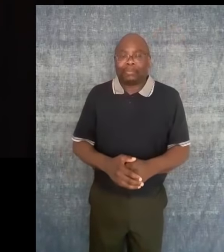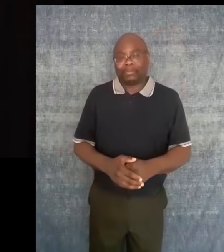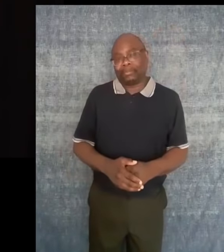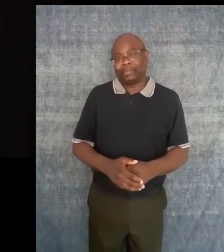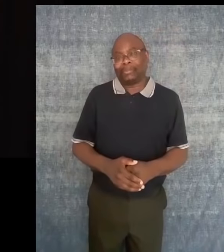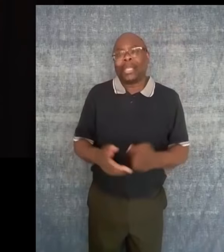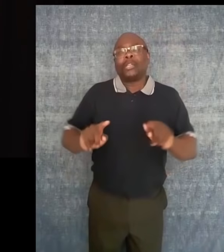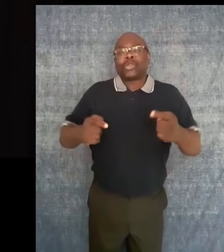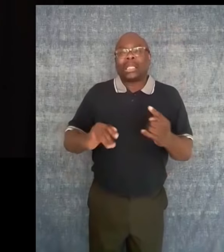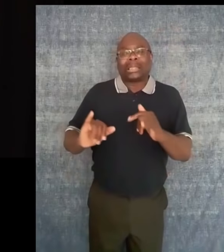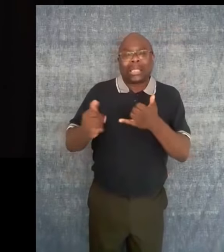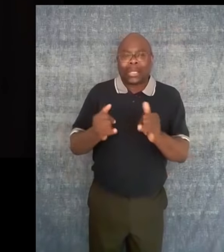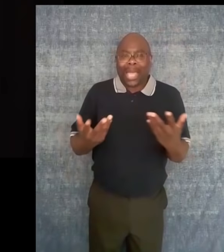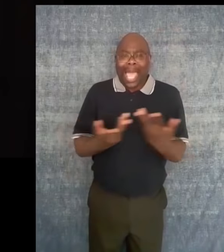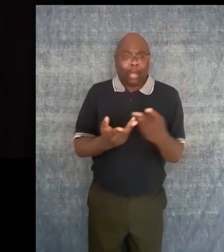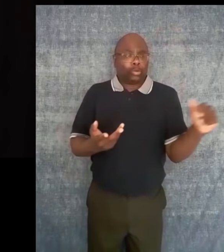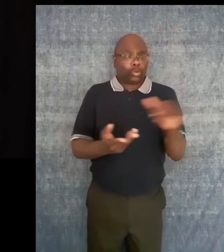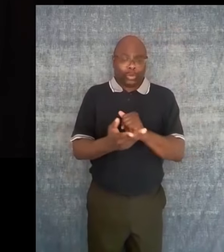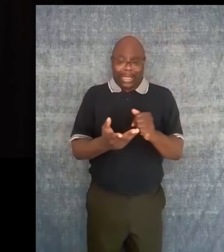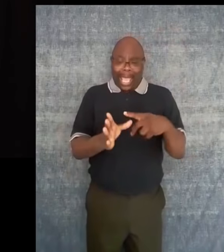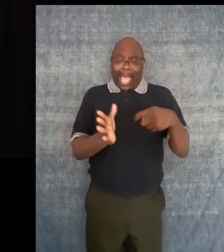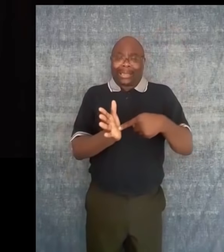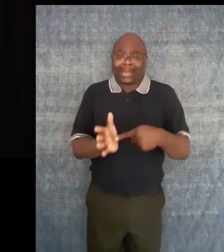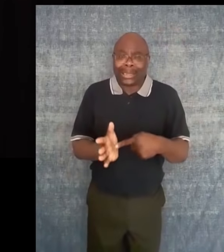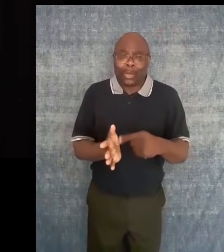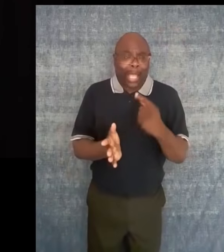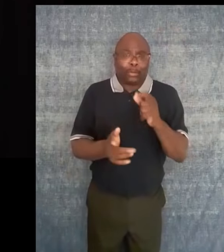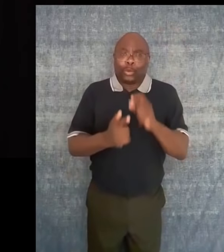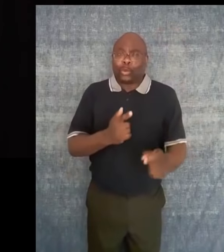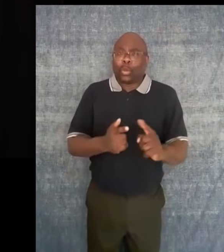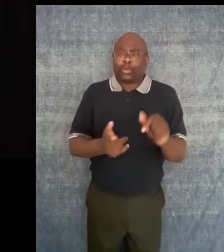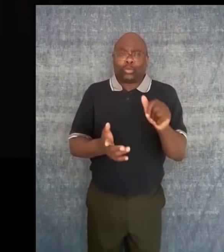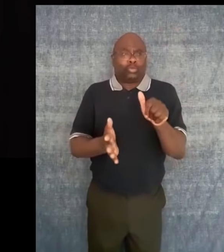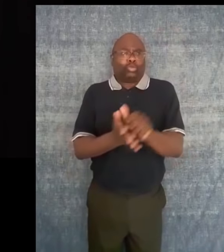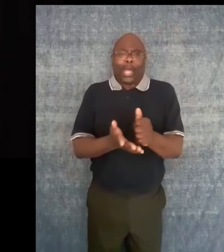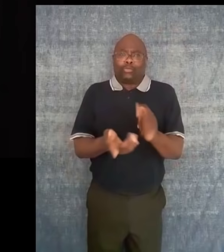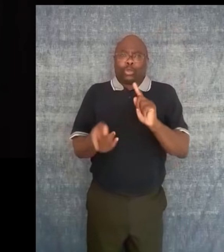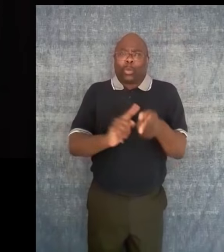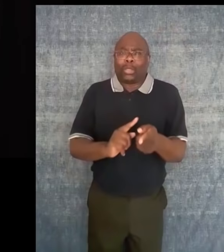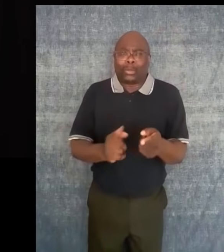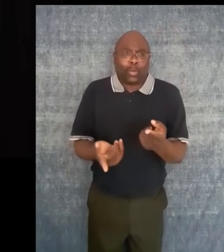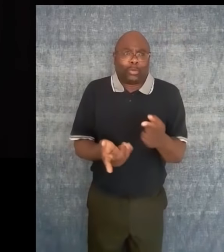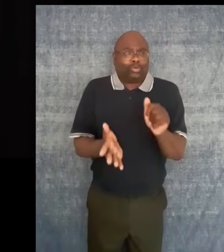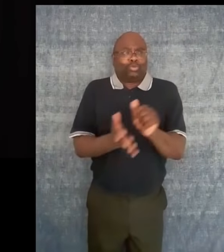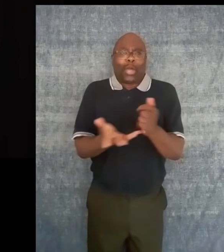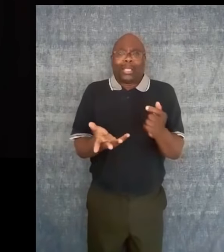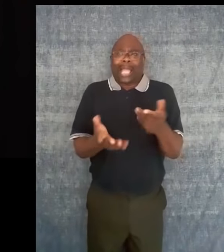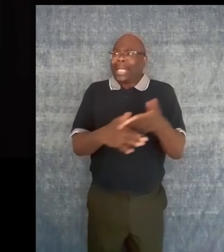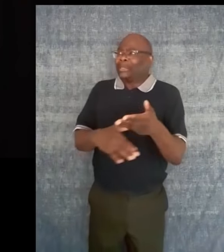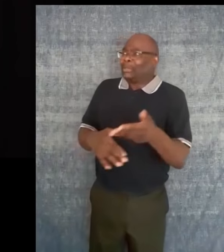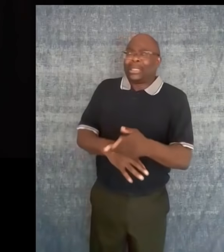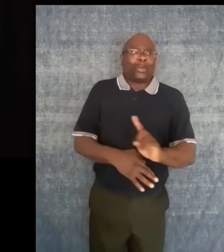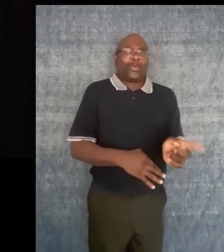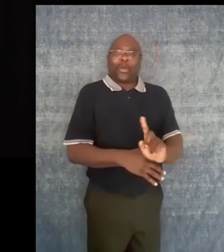The challenge is sometimes, how should we act? What can we do? What's the right kind of response? What's the right kind of activity?